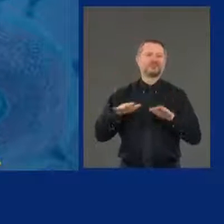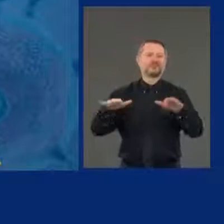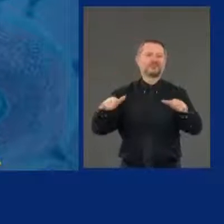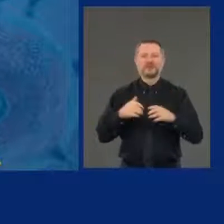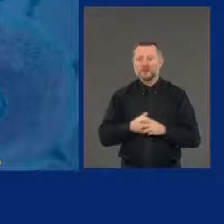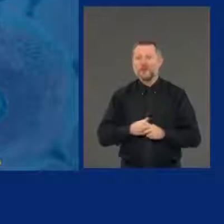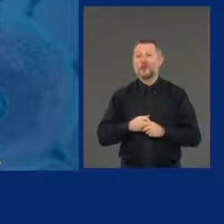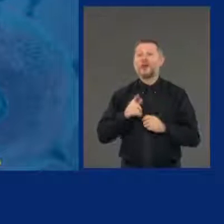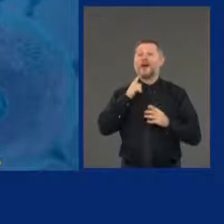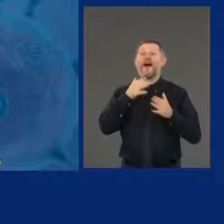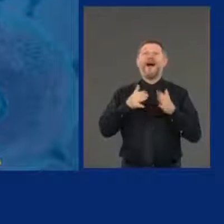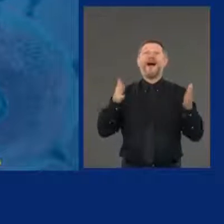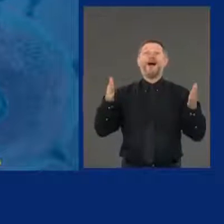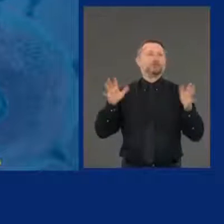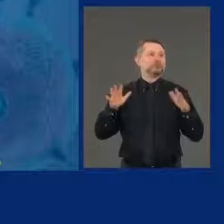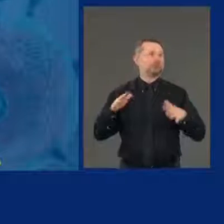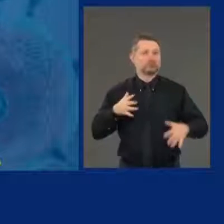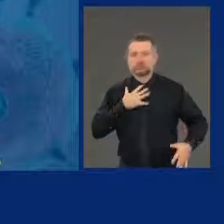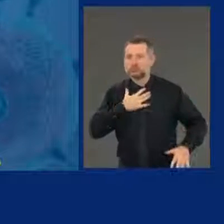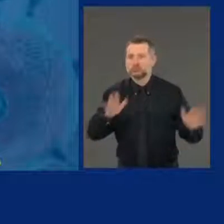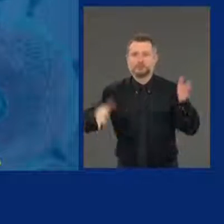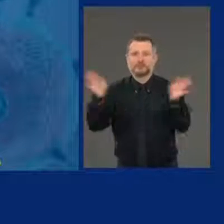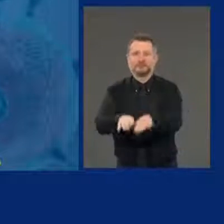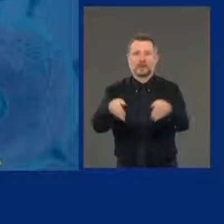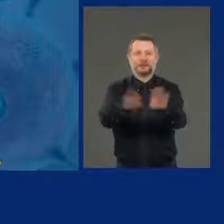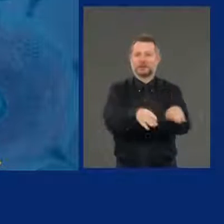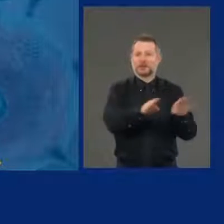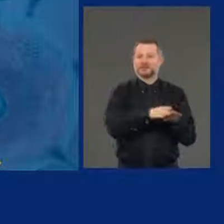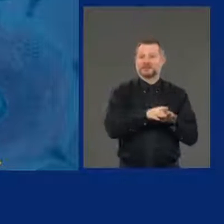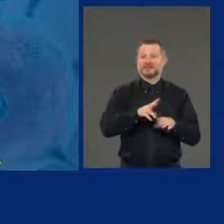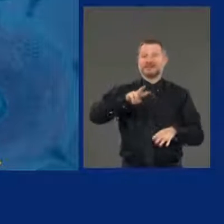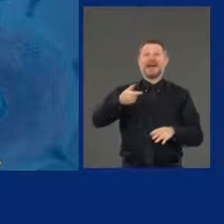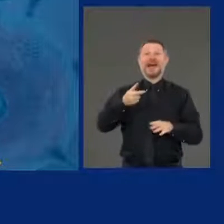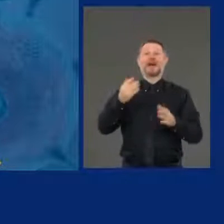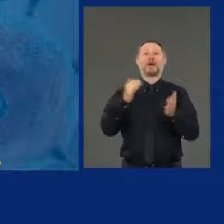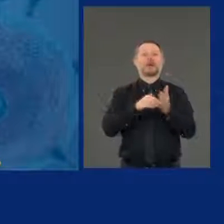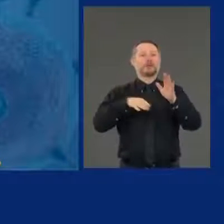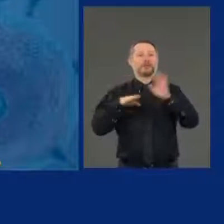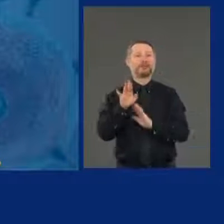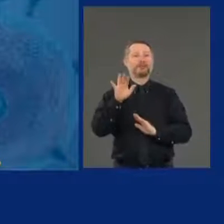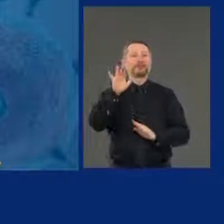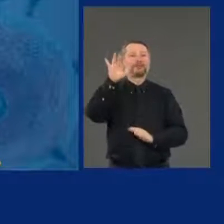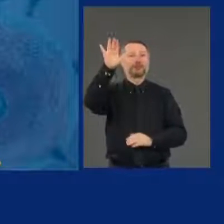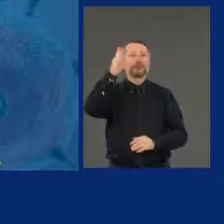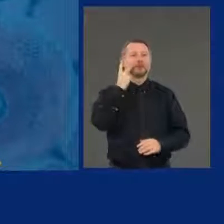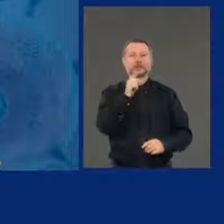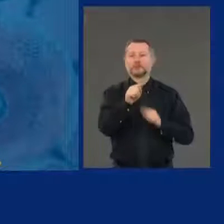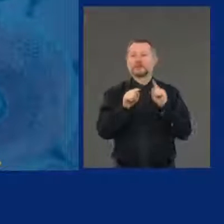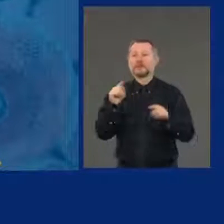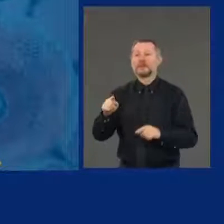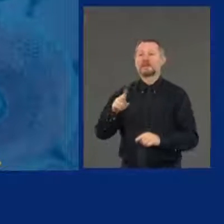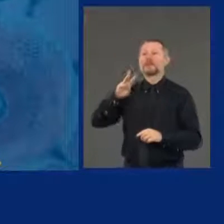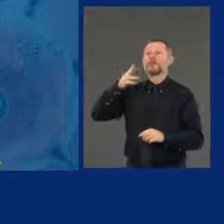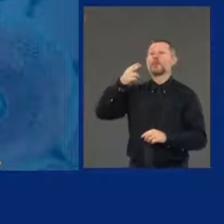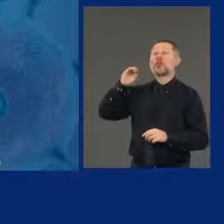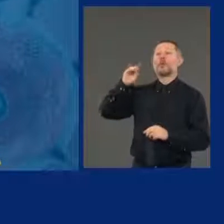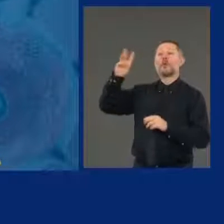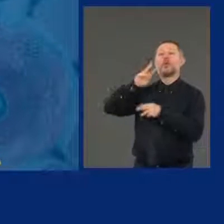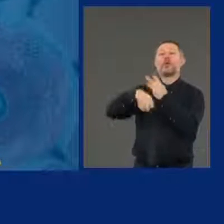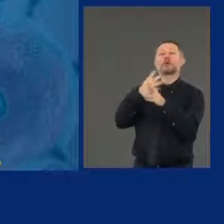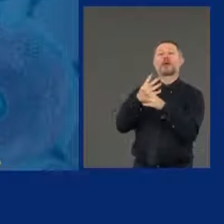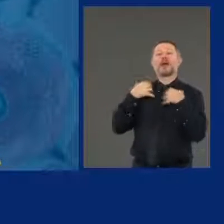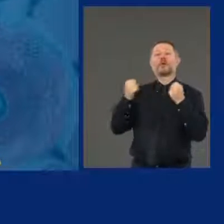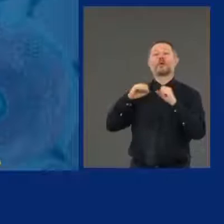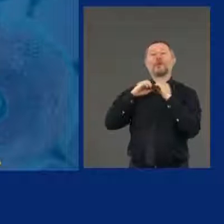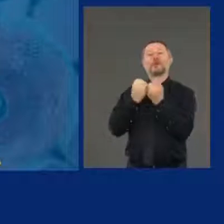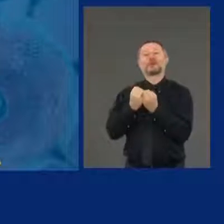lockdowns, second wave, increase. WHO is talking about it, Dr. Fauci is talking about it, the CDC